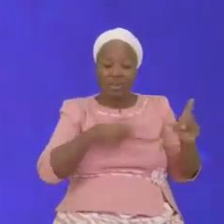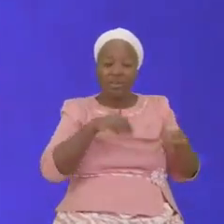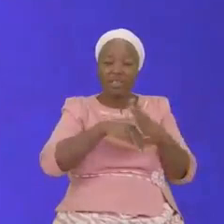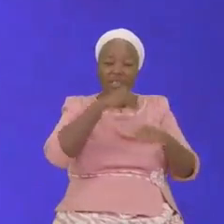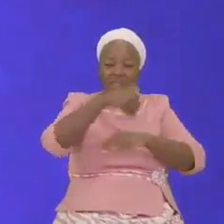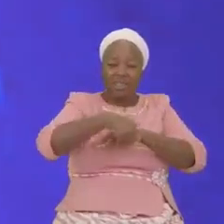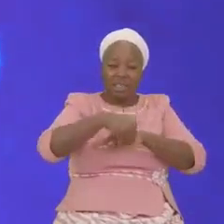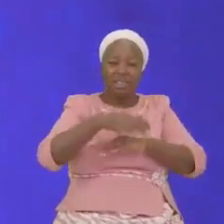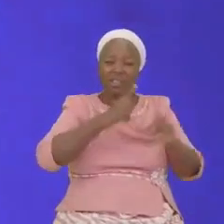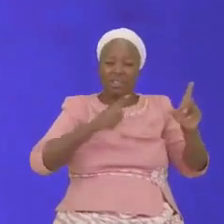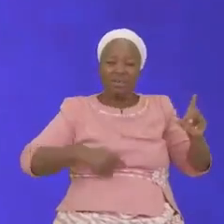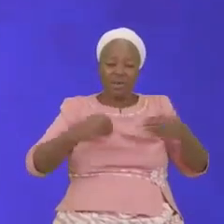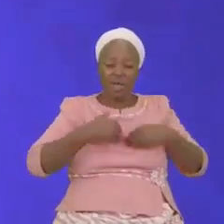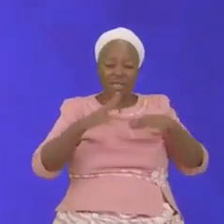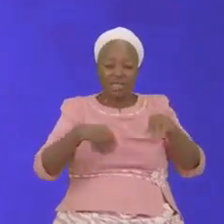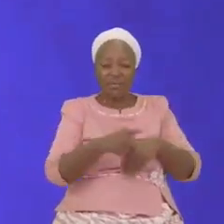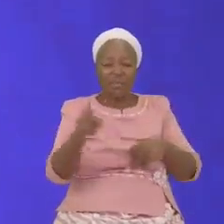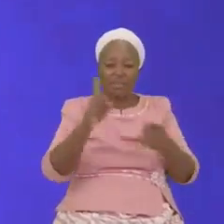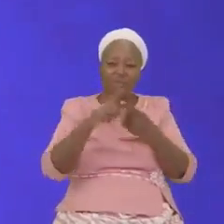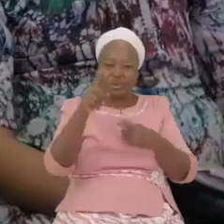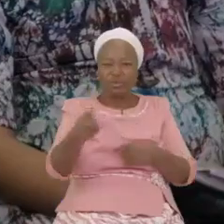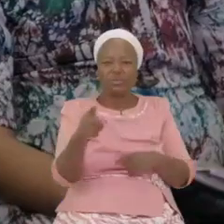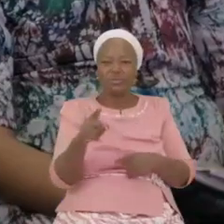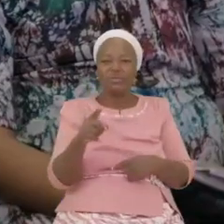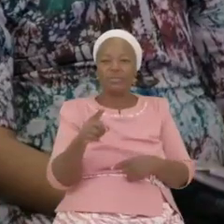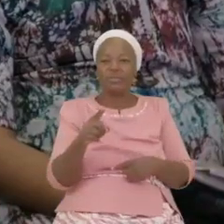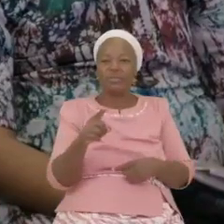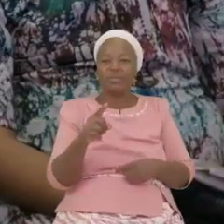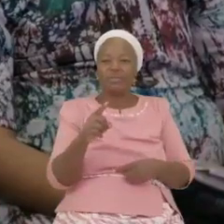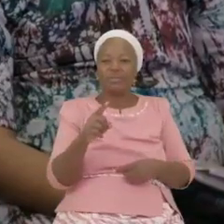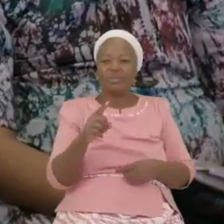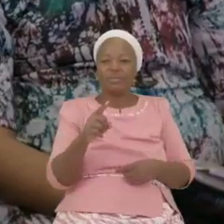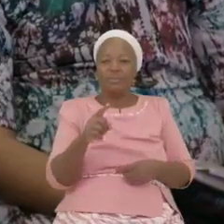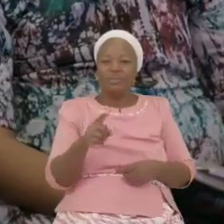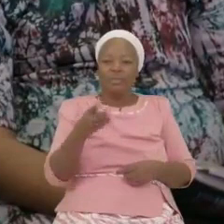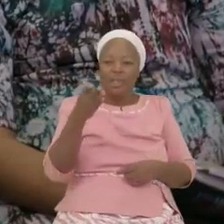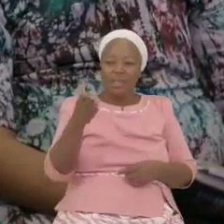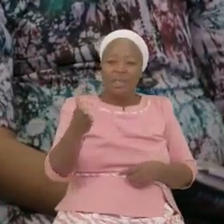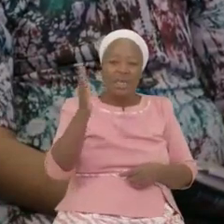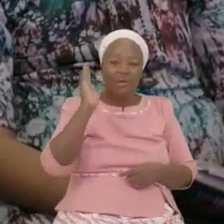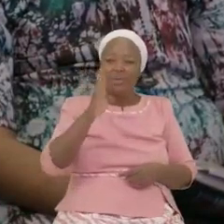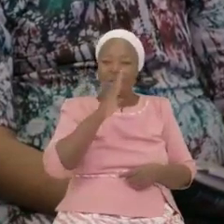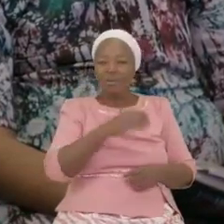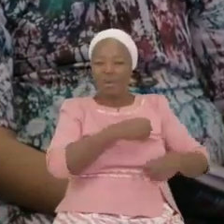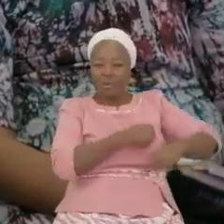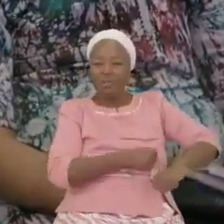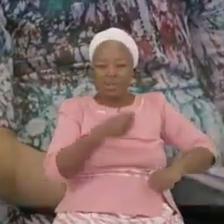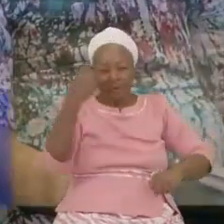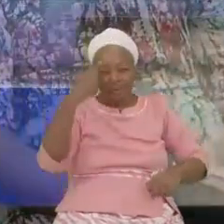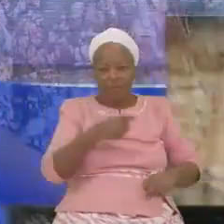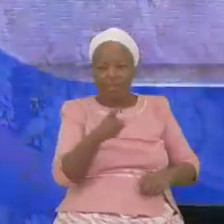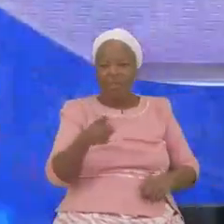the Lord has given them unto you. There'll be protection for them. There'll